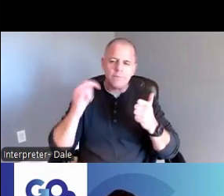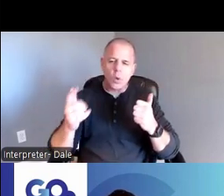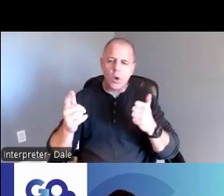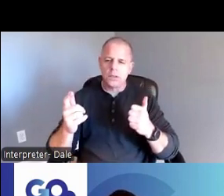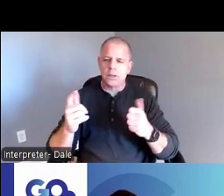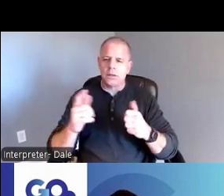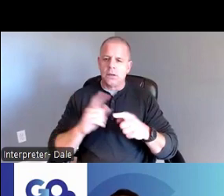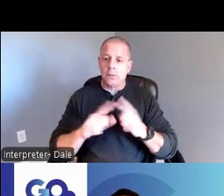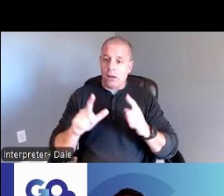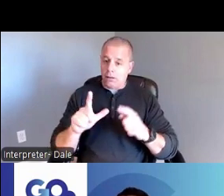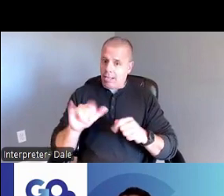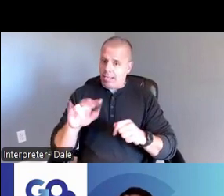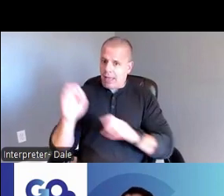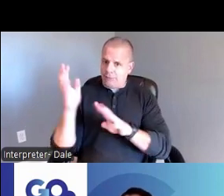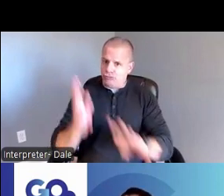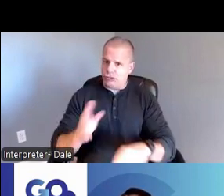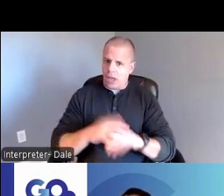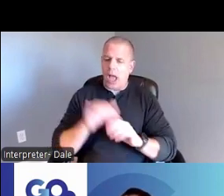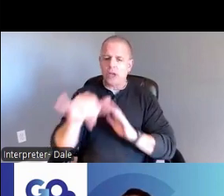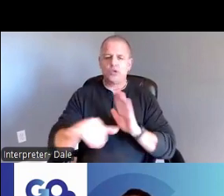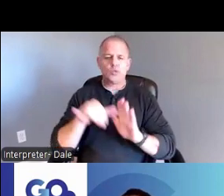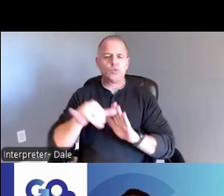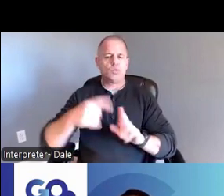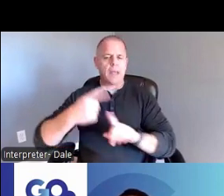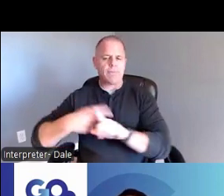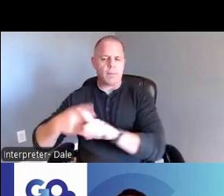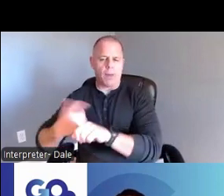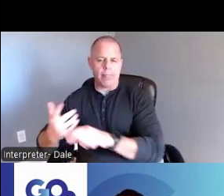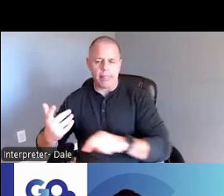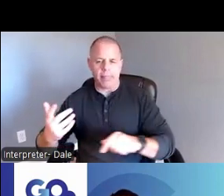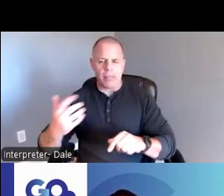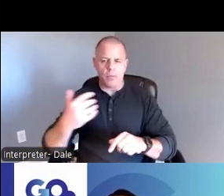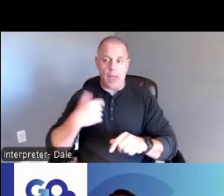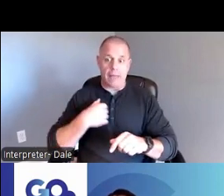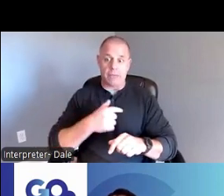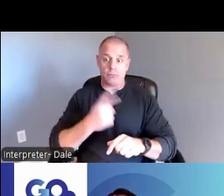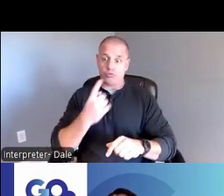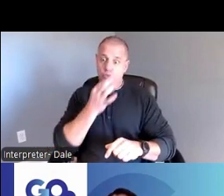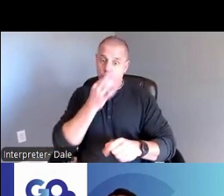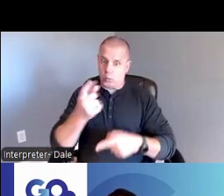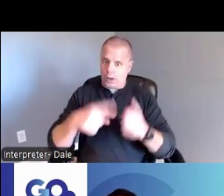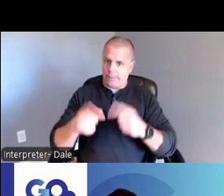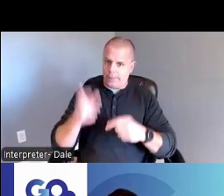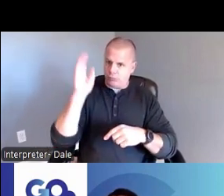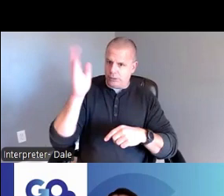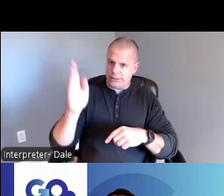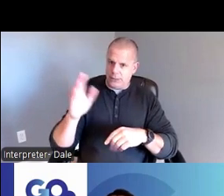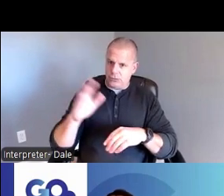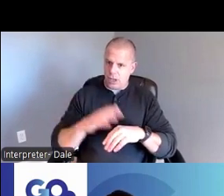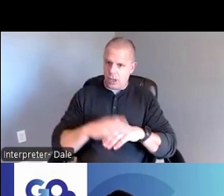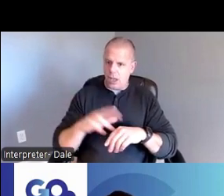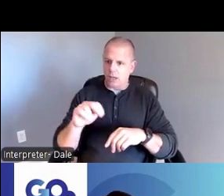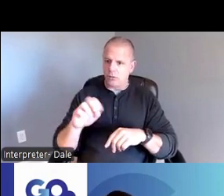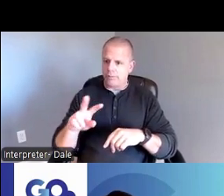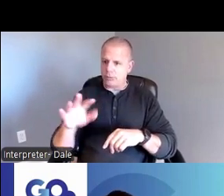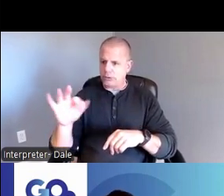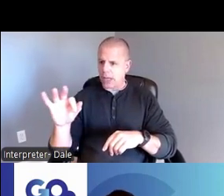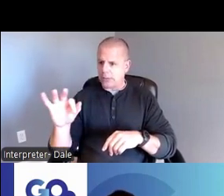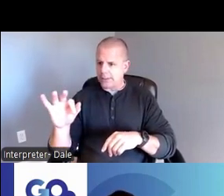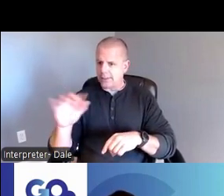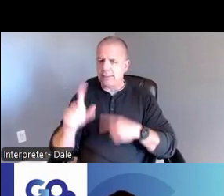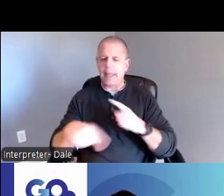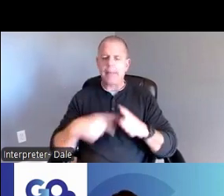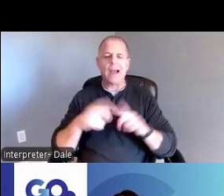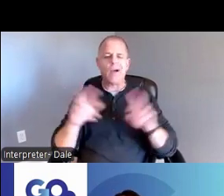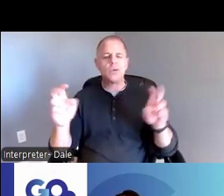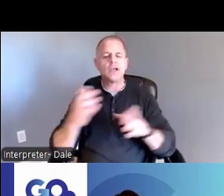live streamed on YouTube monthly. And we do have an upcoming presentation on the 19th about shared decision making and